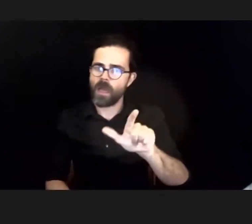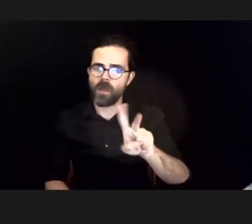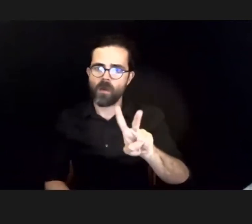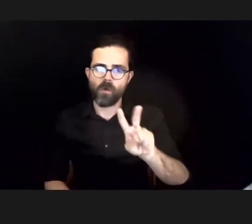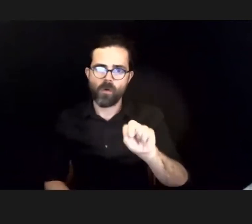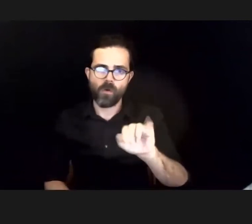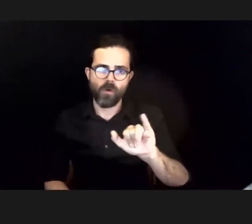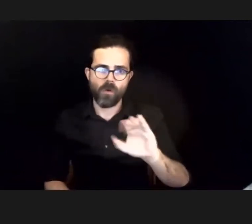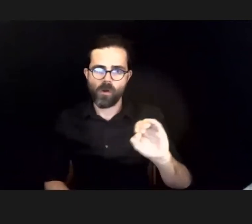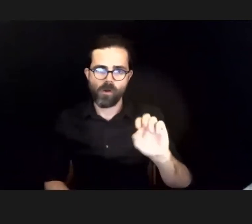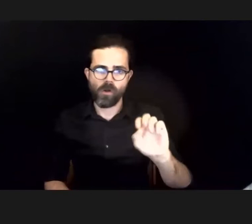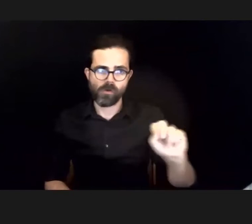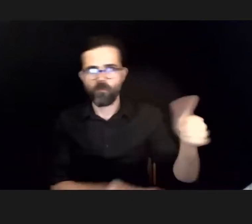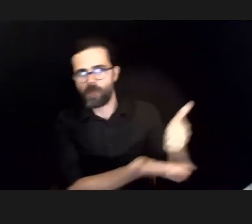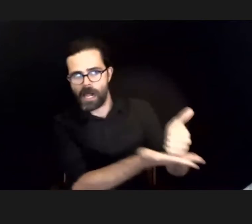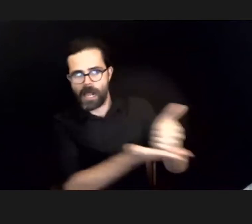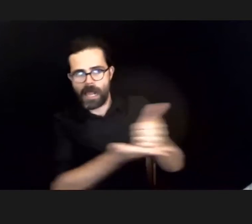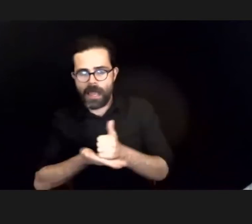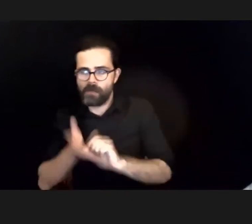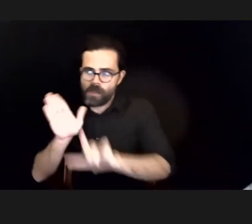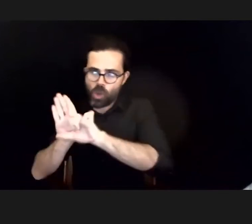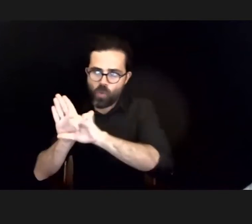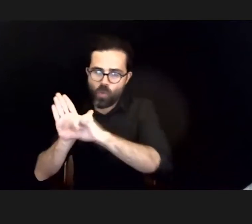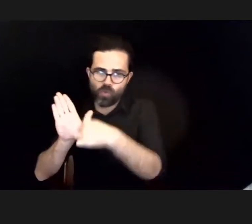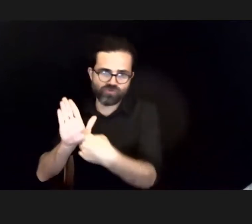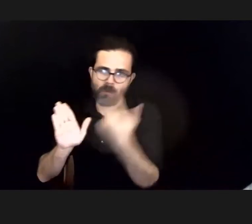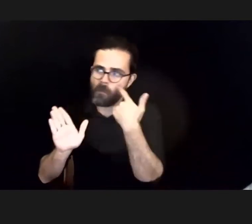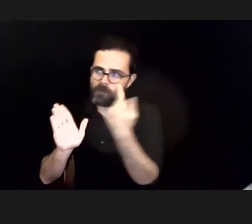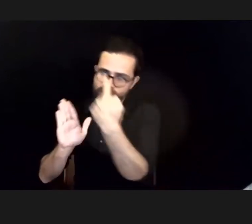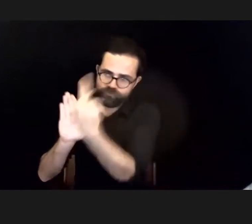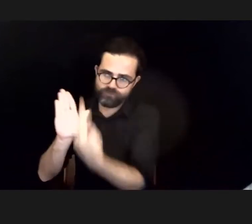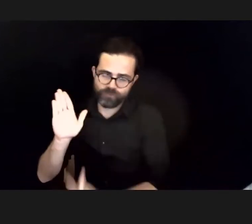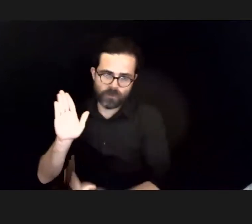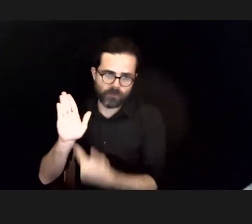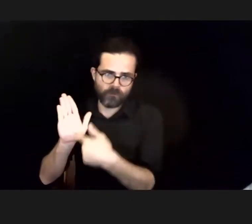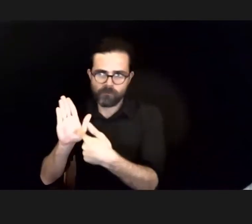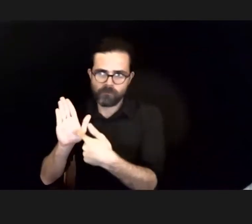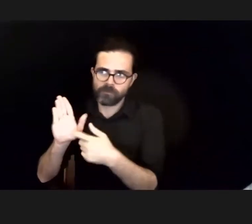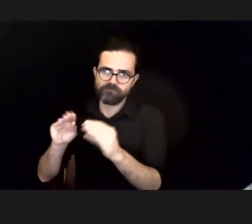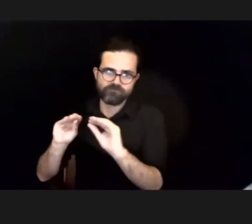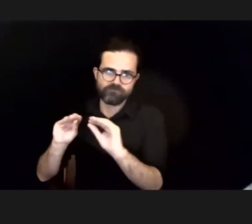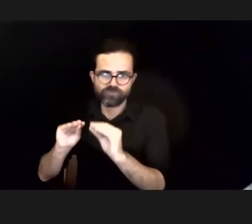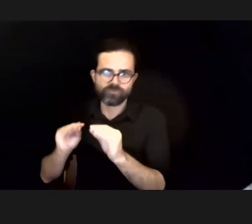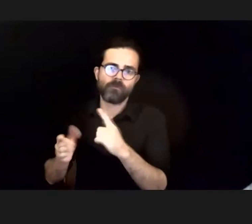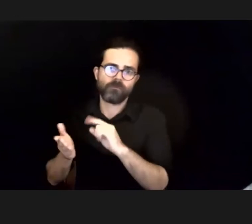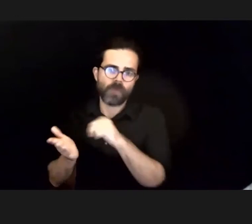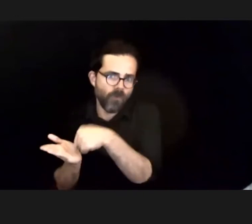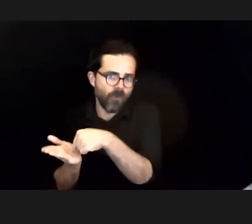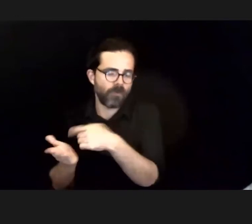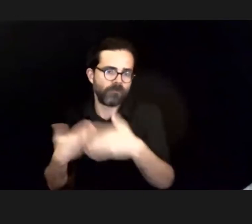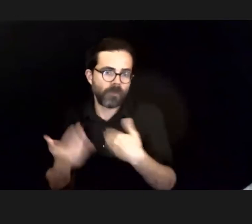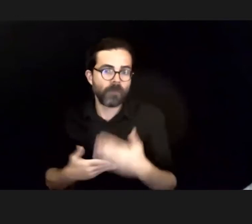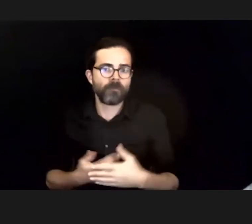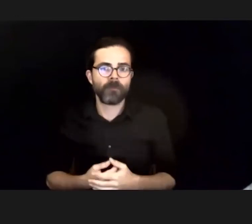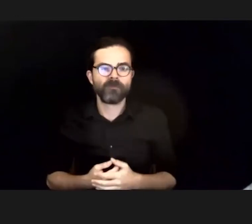these national rules. Secondly, we work on an info accessible service level, making